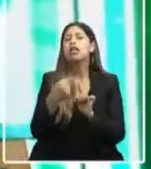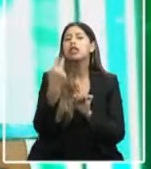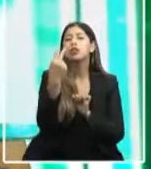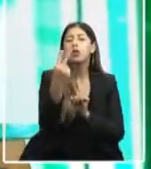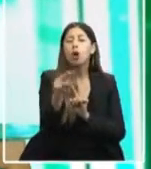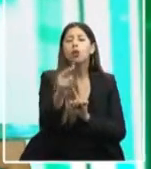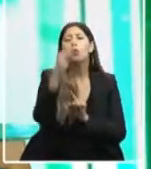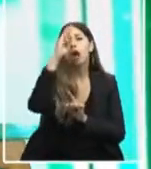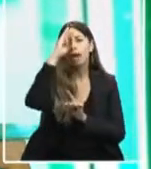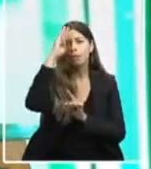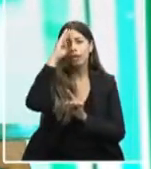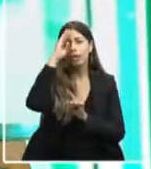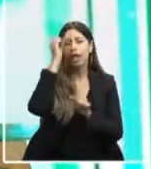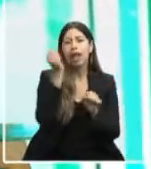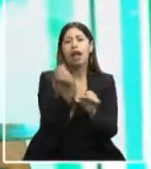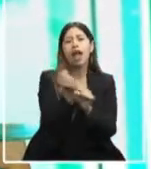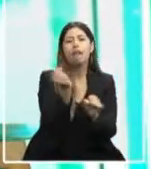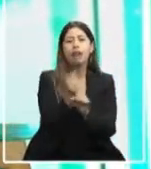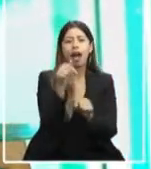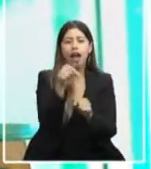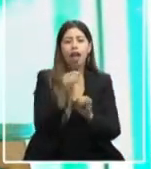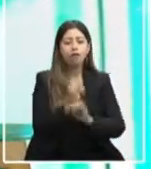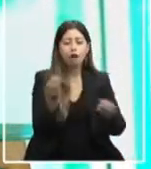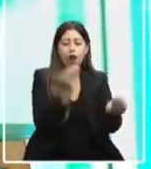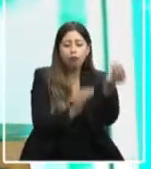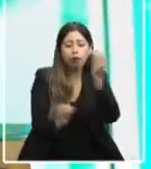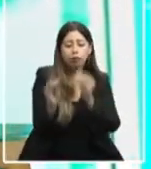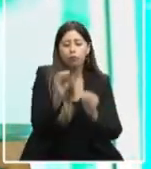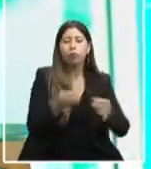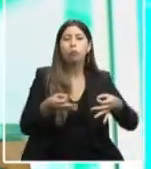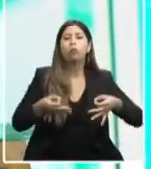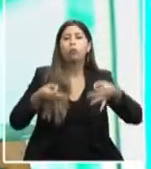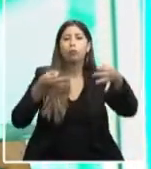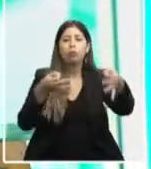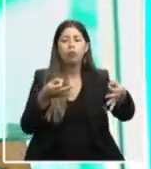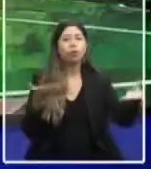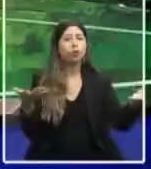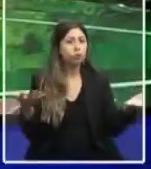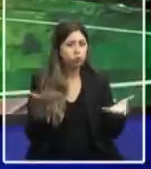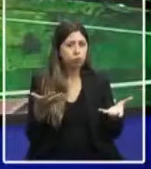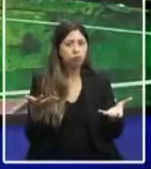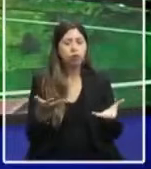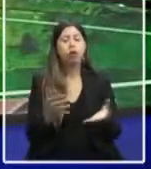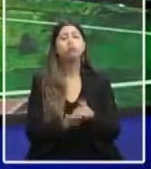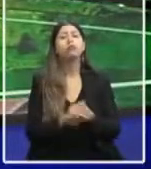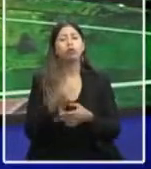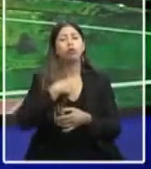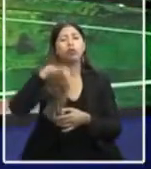a long time related to these subjects, but probably